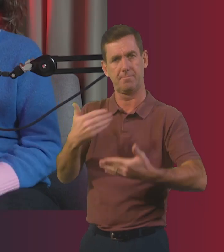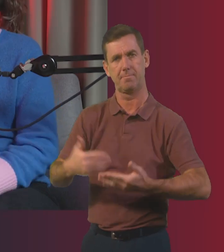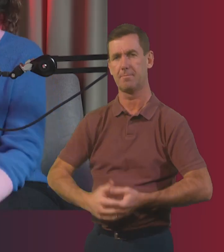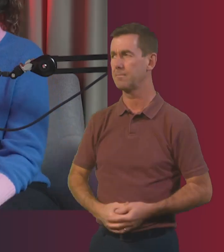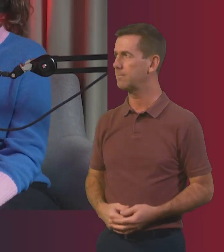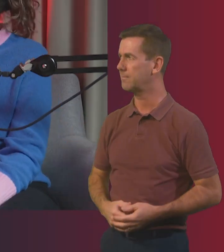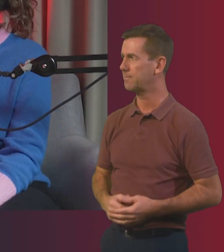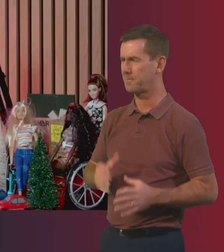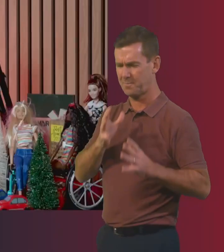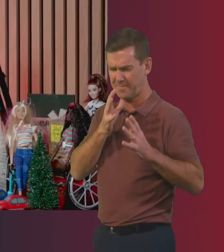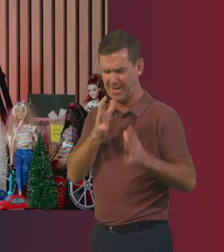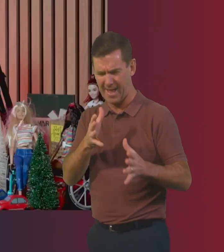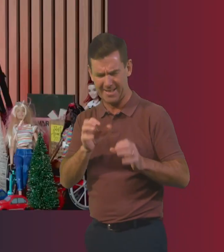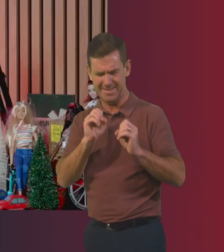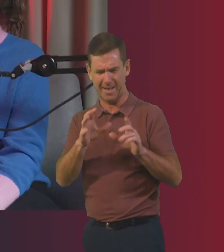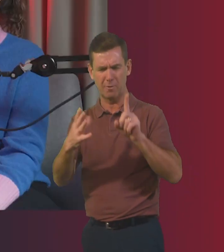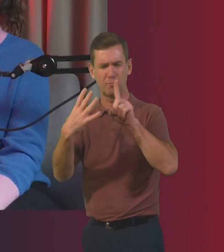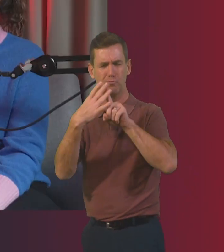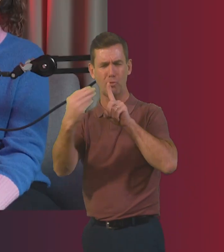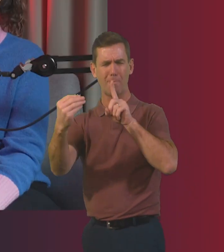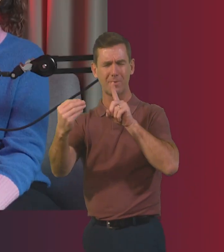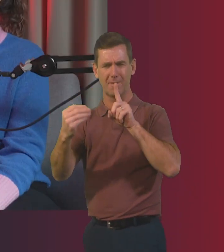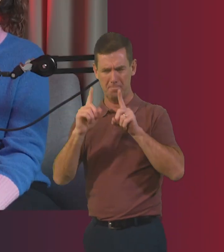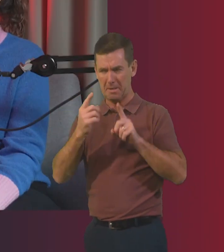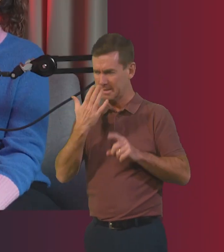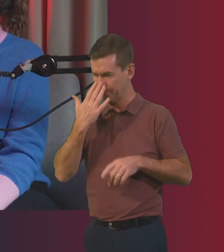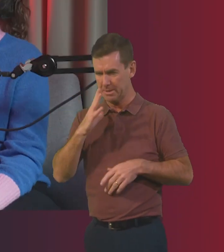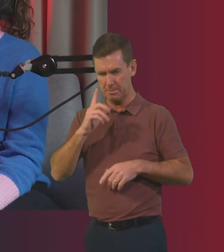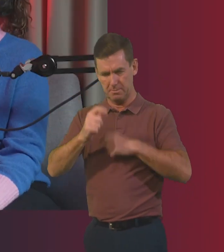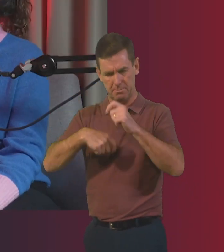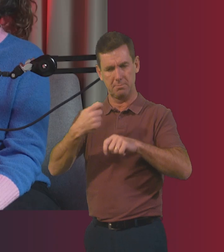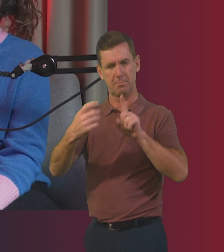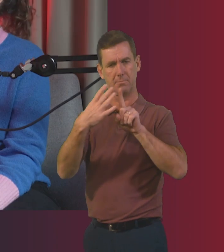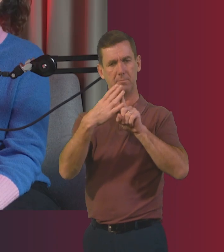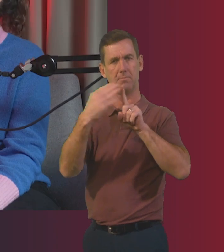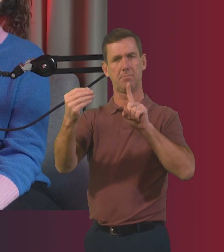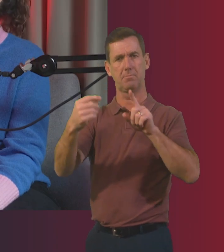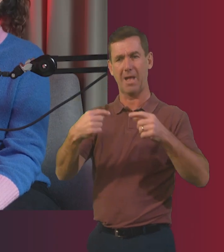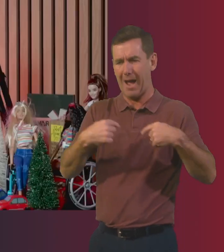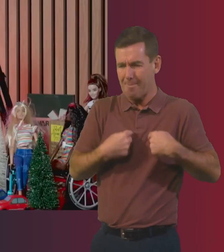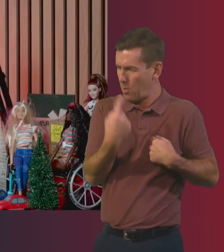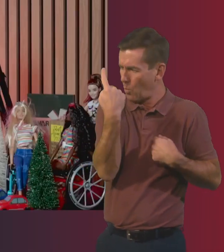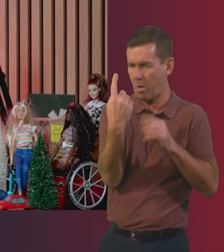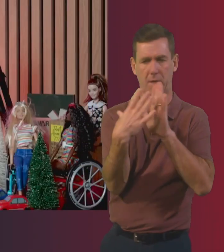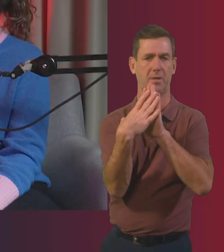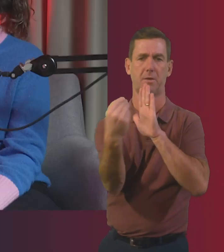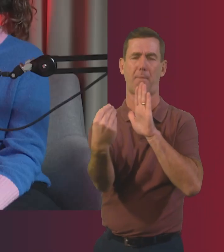I hate saying role model because it feels I know. It feels like just an example of a disability. These things can be done. Yeah.